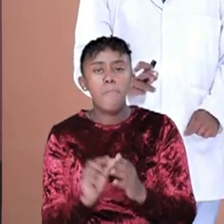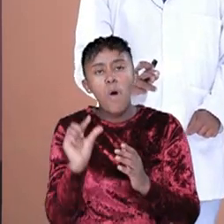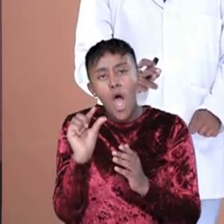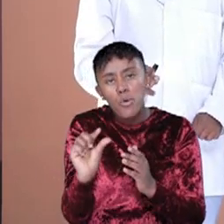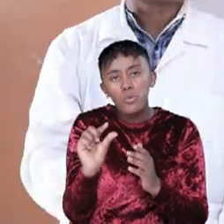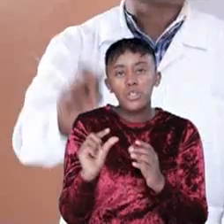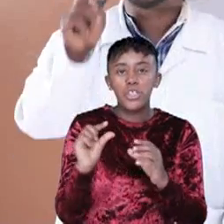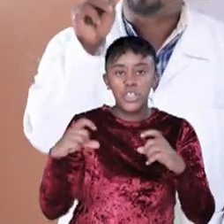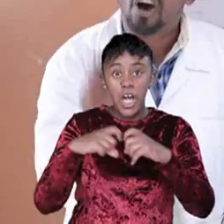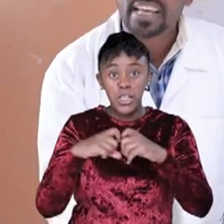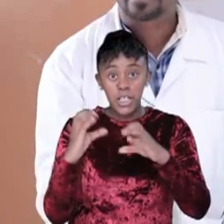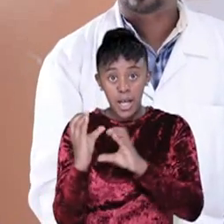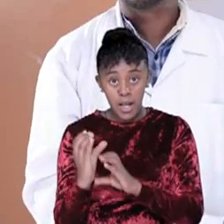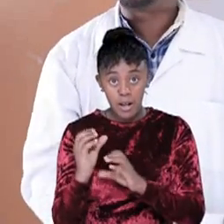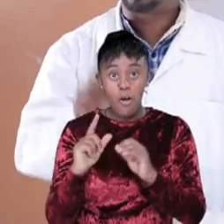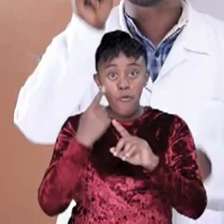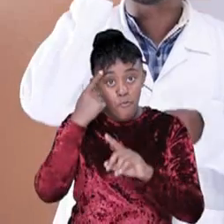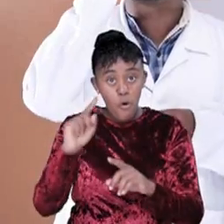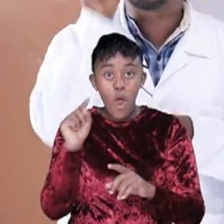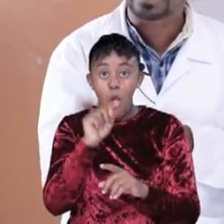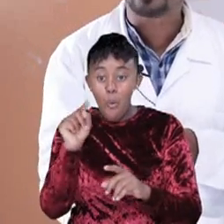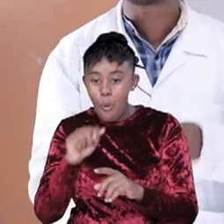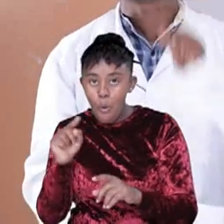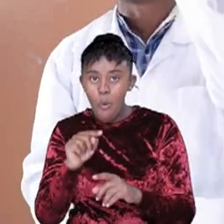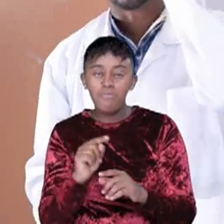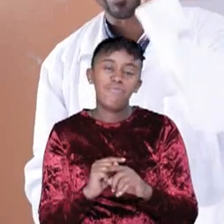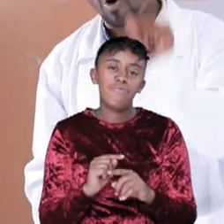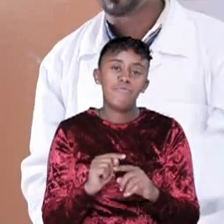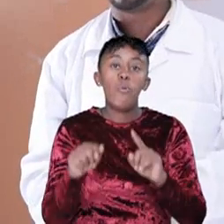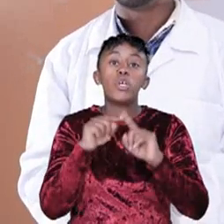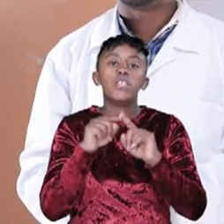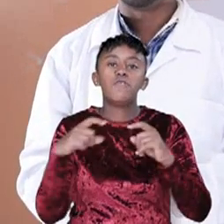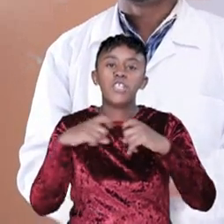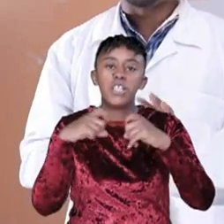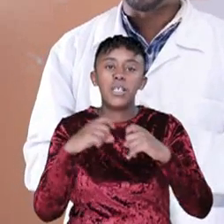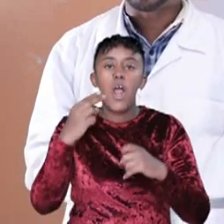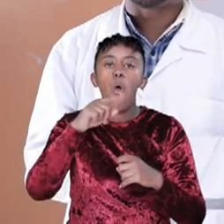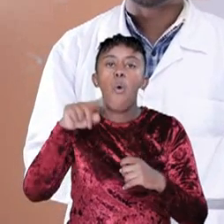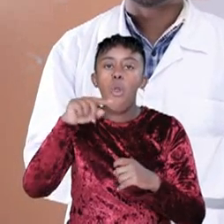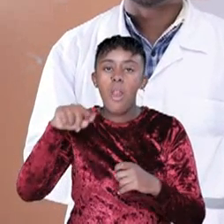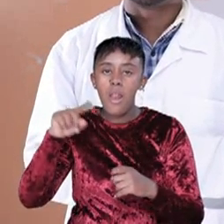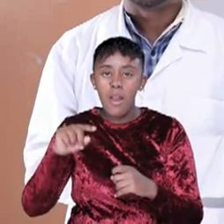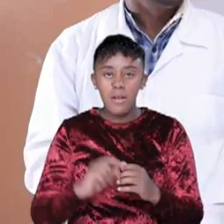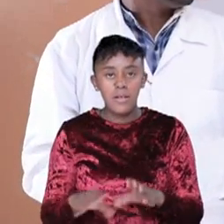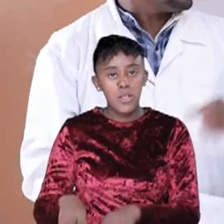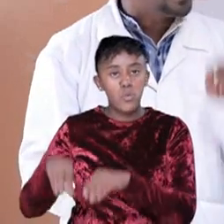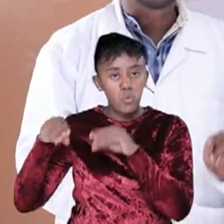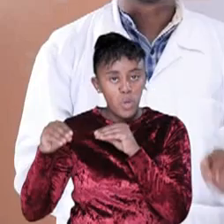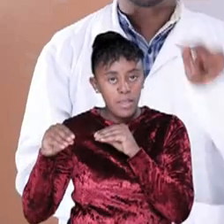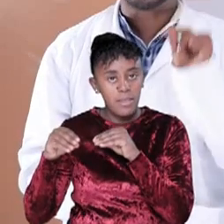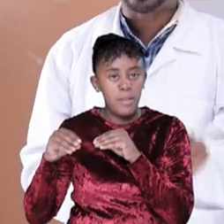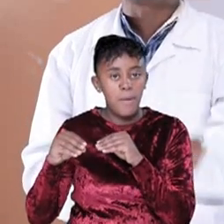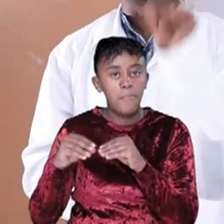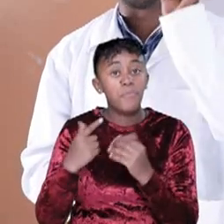carrier for a hole is, for a positive charge is a hole. Students,